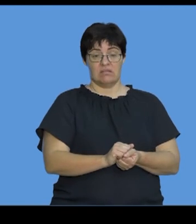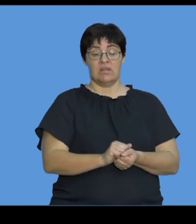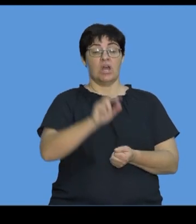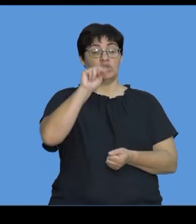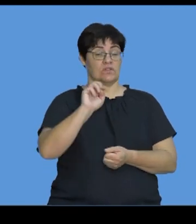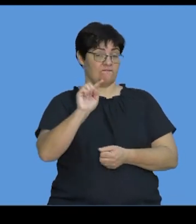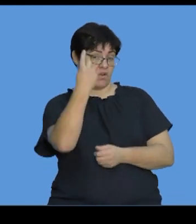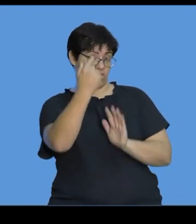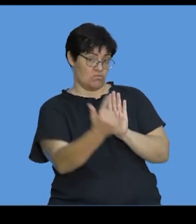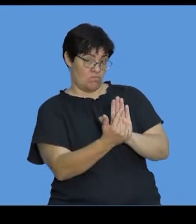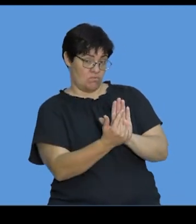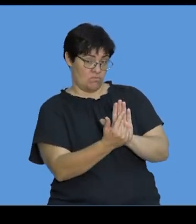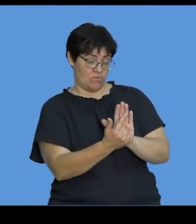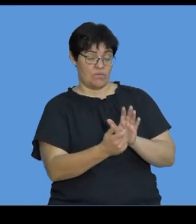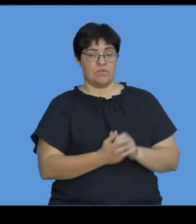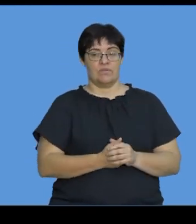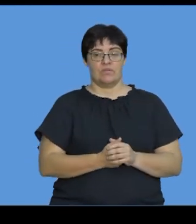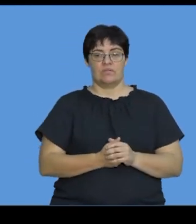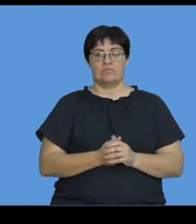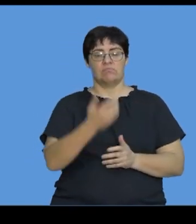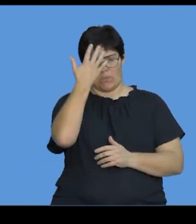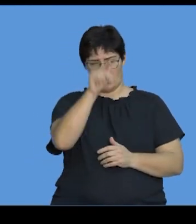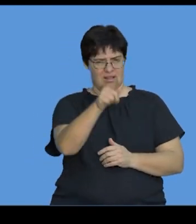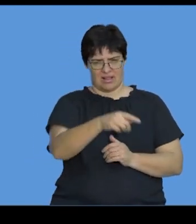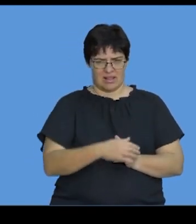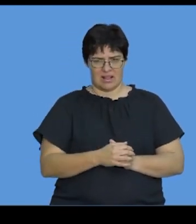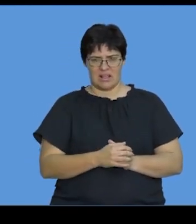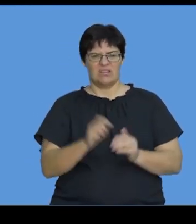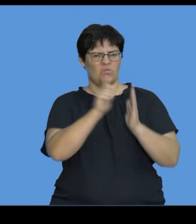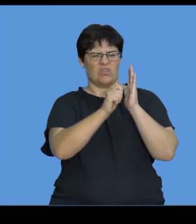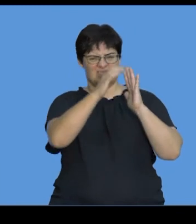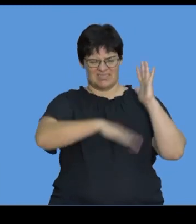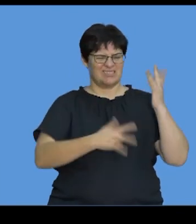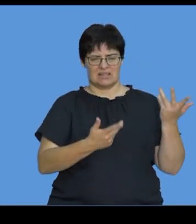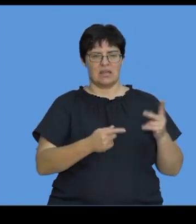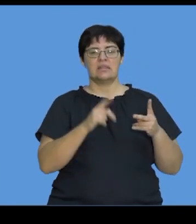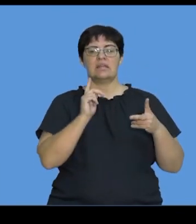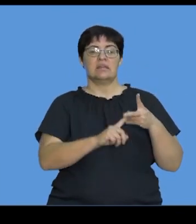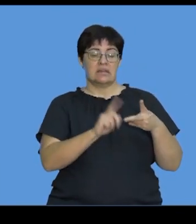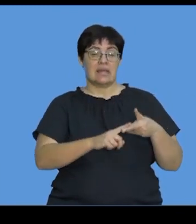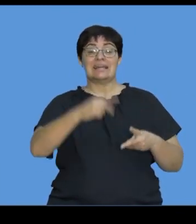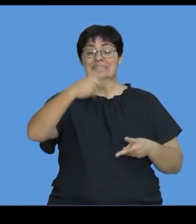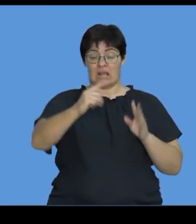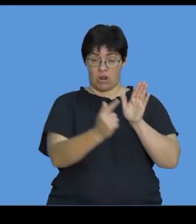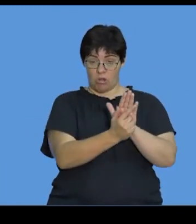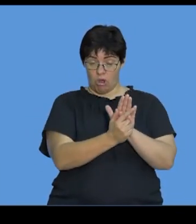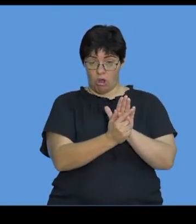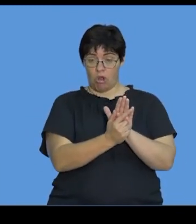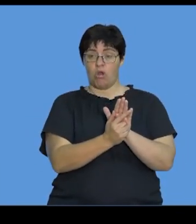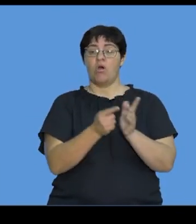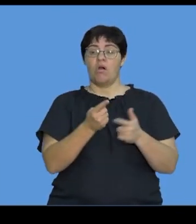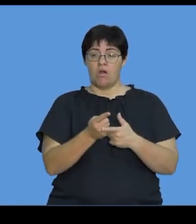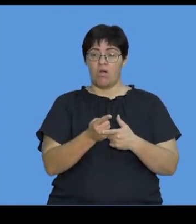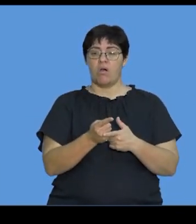do the summary. So Newton's first law, okay, which we know, and I haven't written out because it's one of those things. Then we've got